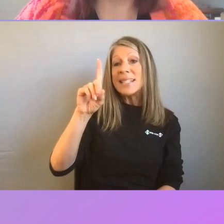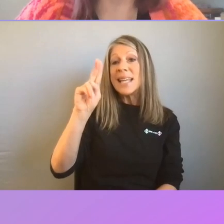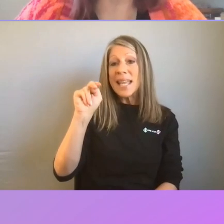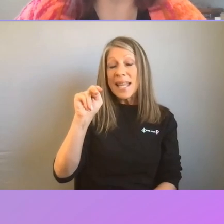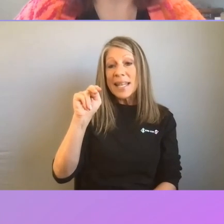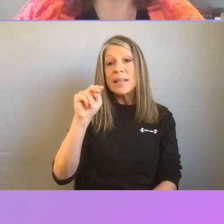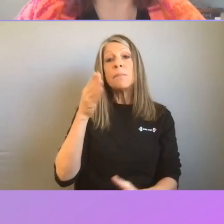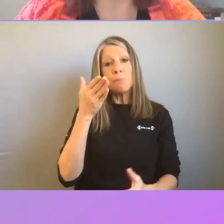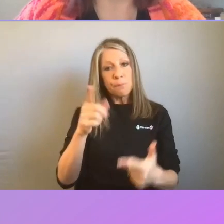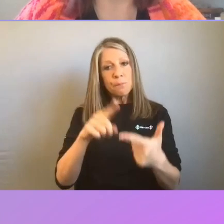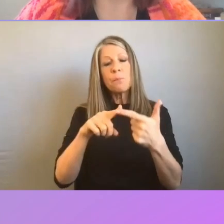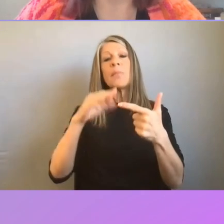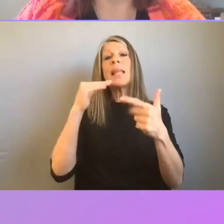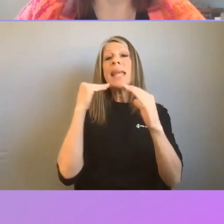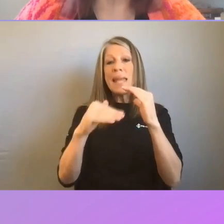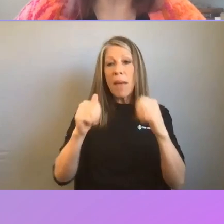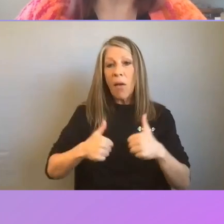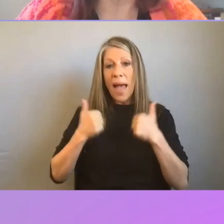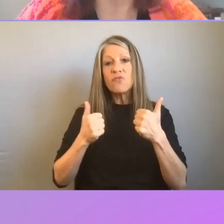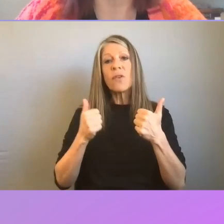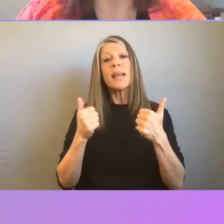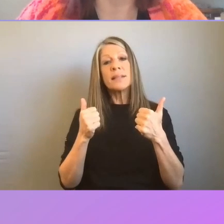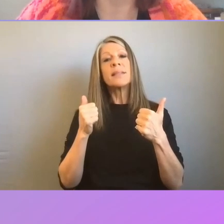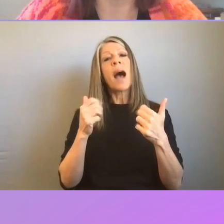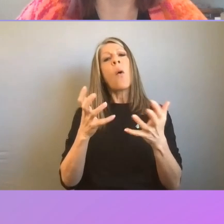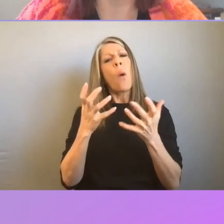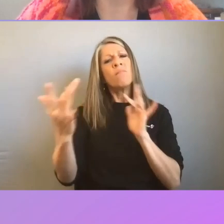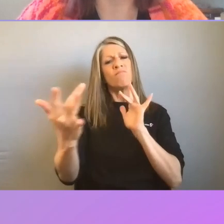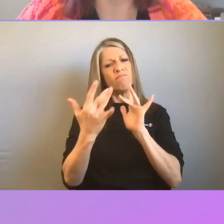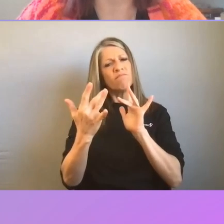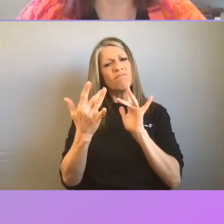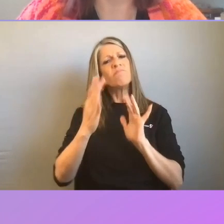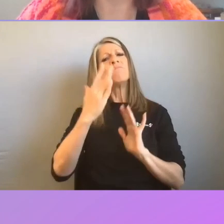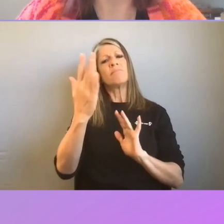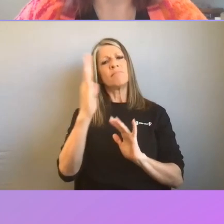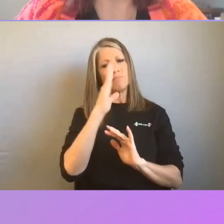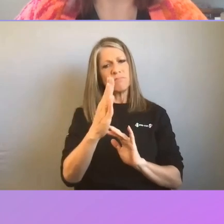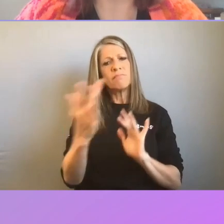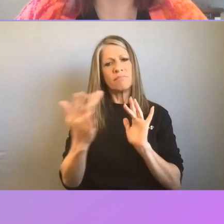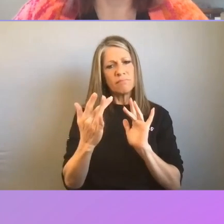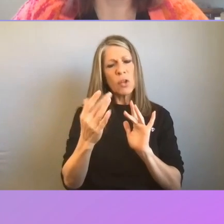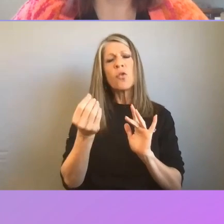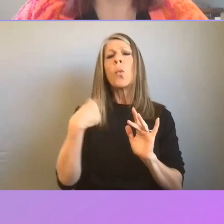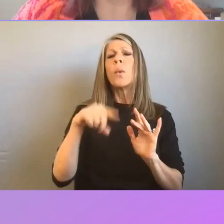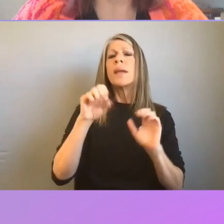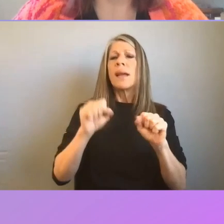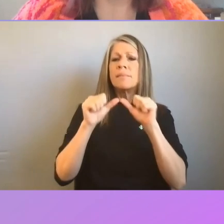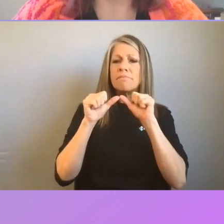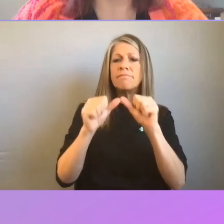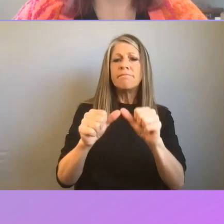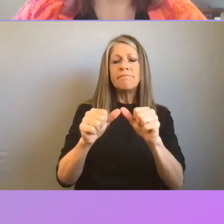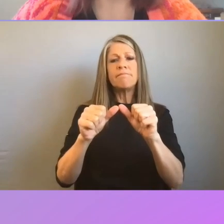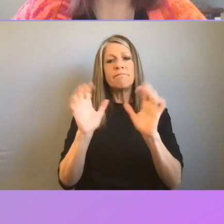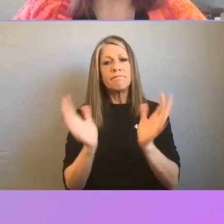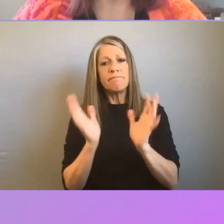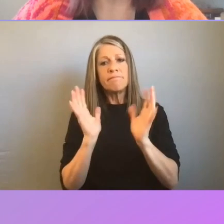me and my email address, because I really want you to reach out directly so that we can keep talking. I am